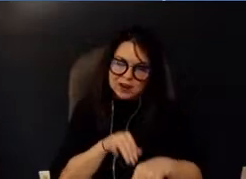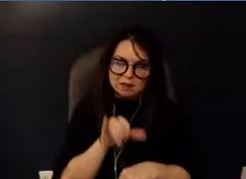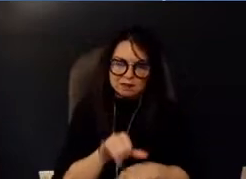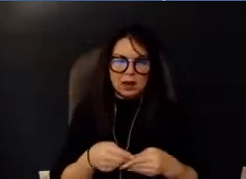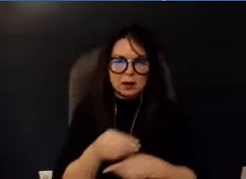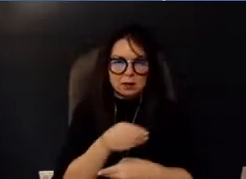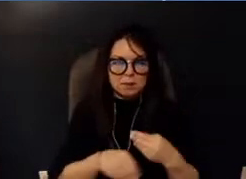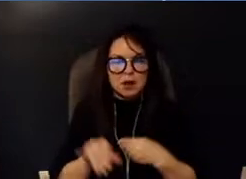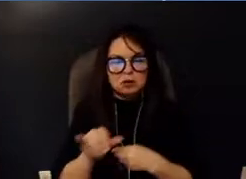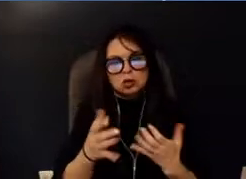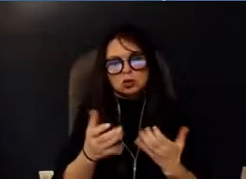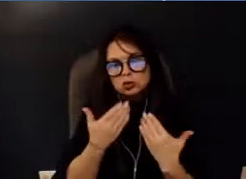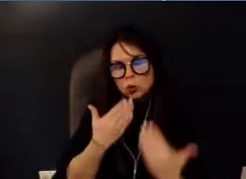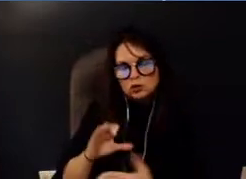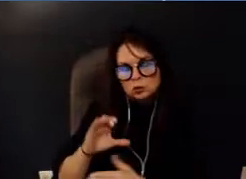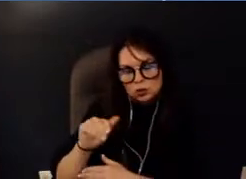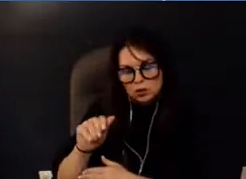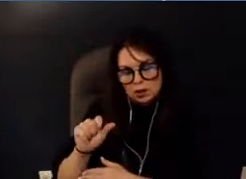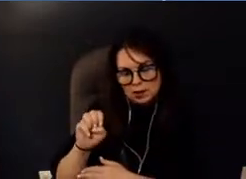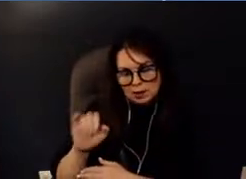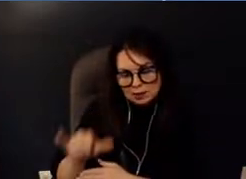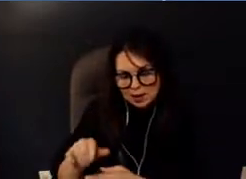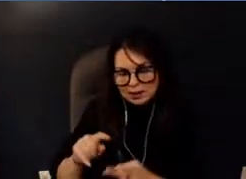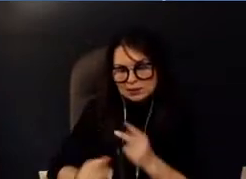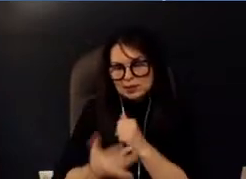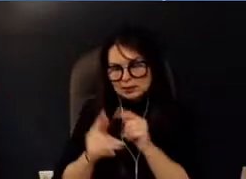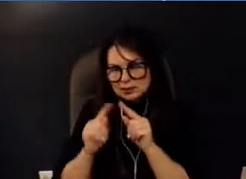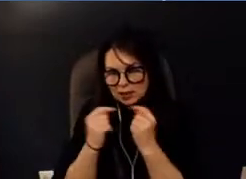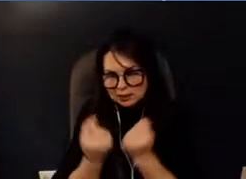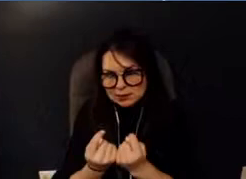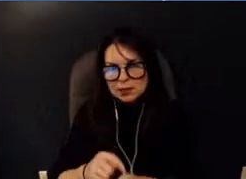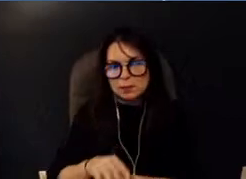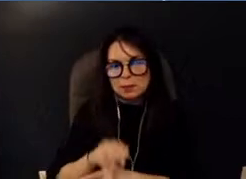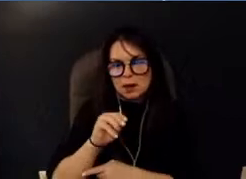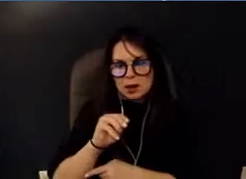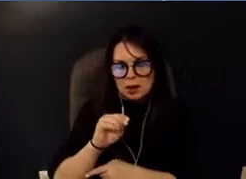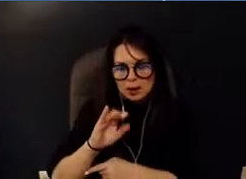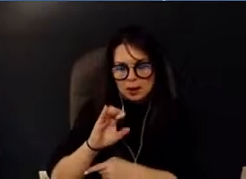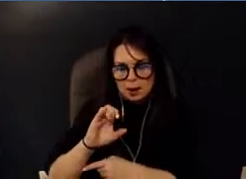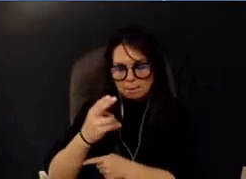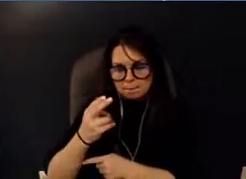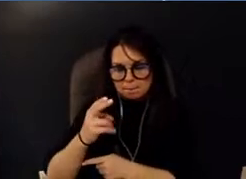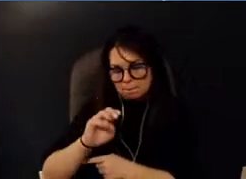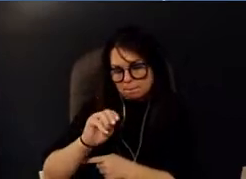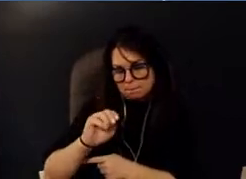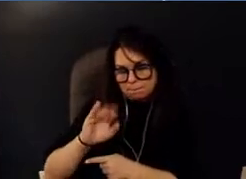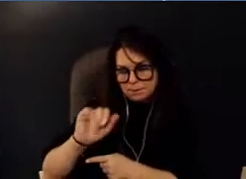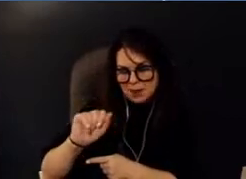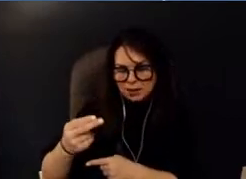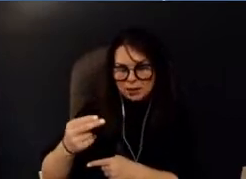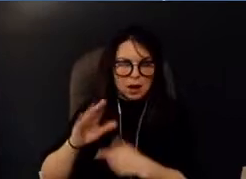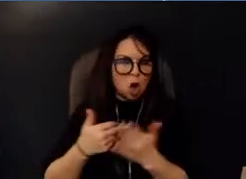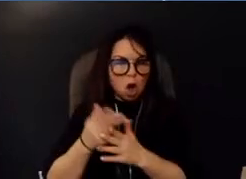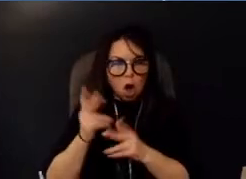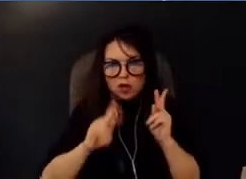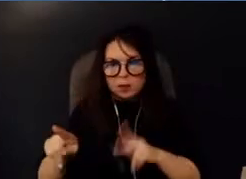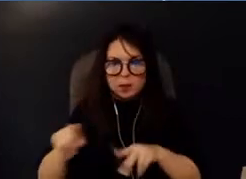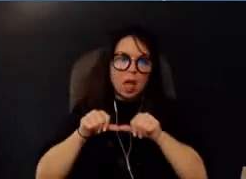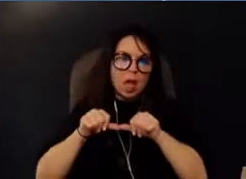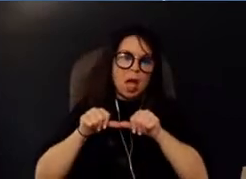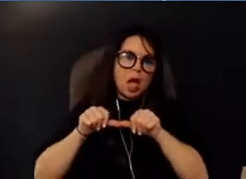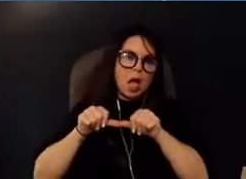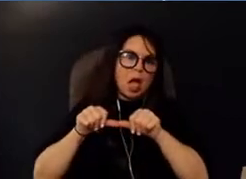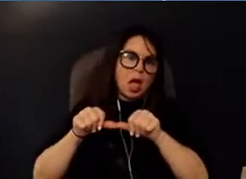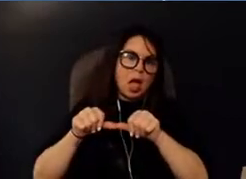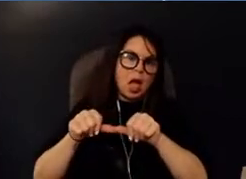and the tech team and Micah and Mr. Ruff and all of the people who have been on endless calls for a very long period